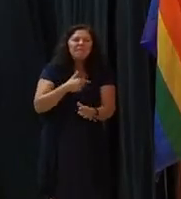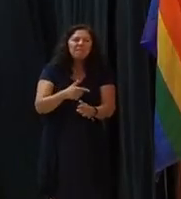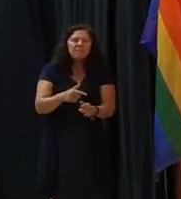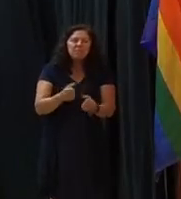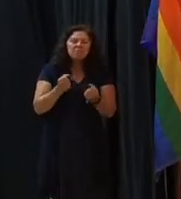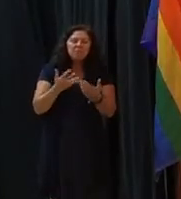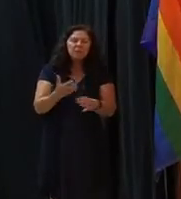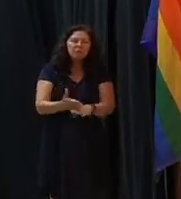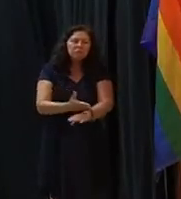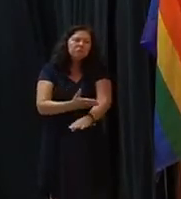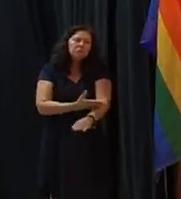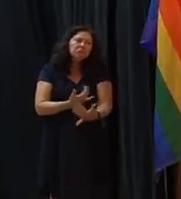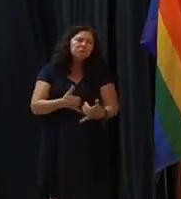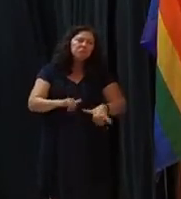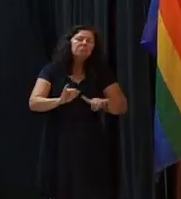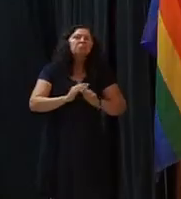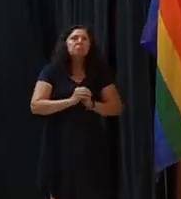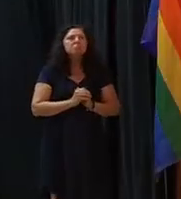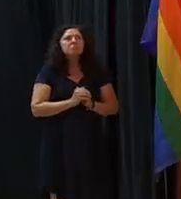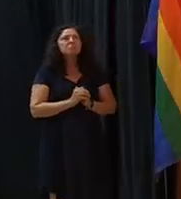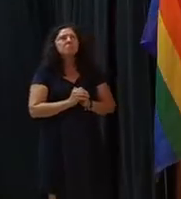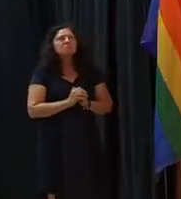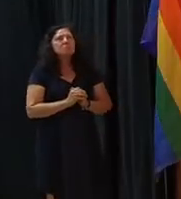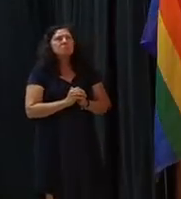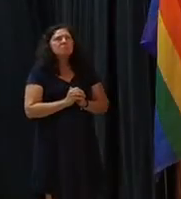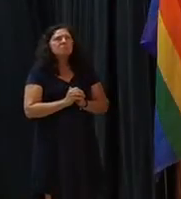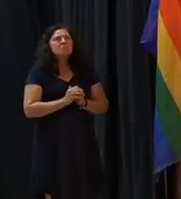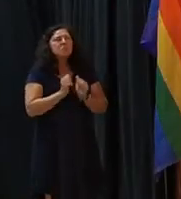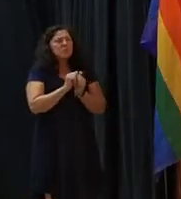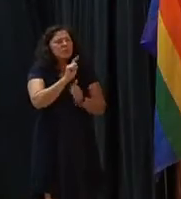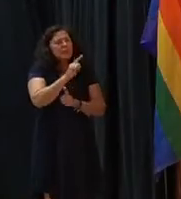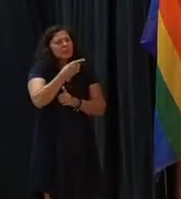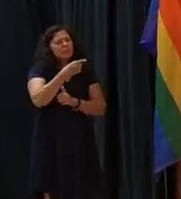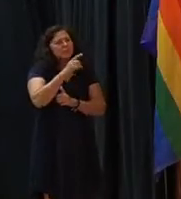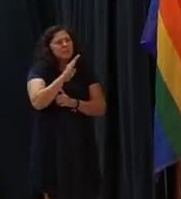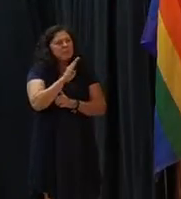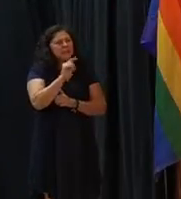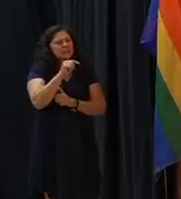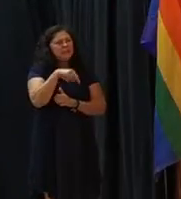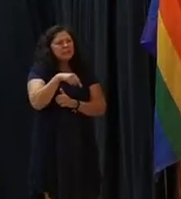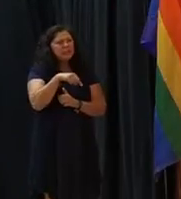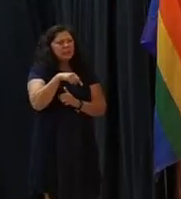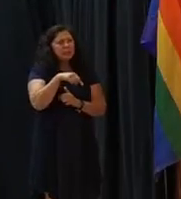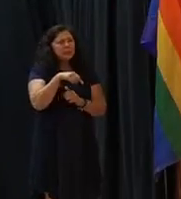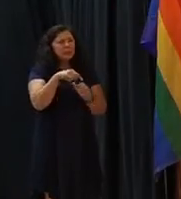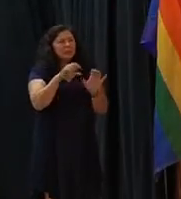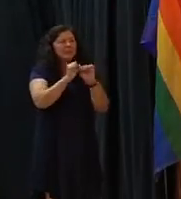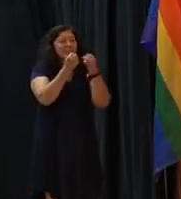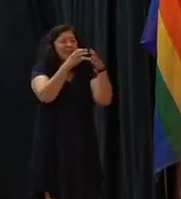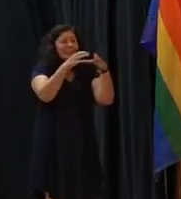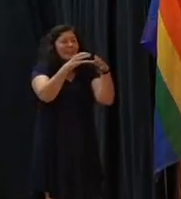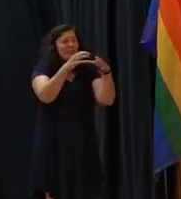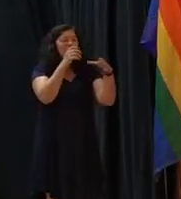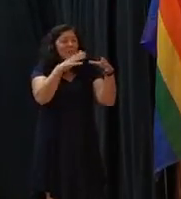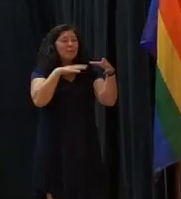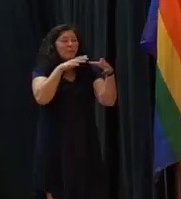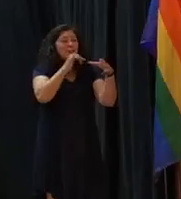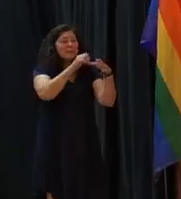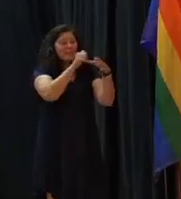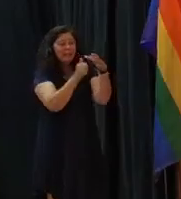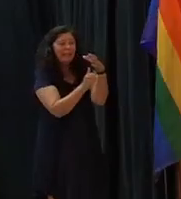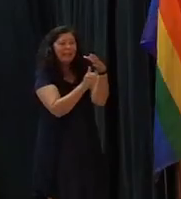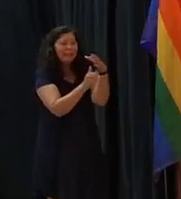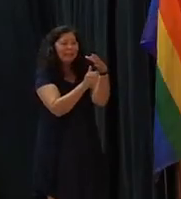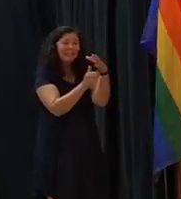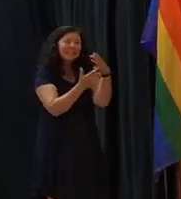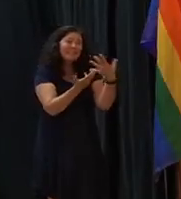because we are, even I think even in the LGBTQ society, being marginalized because we are women in it. So that is